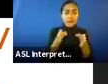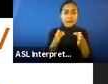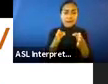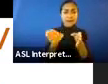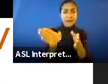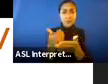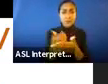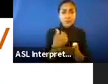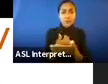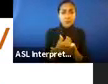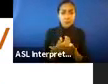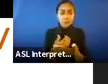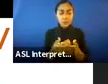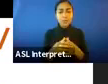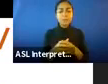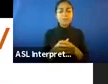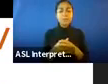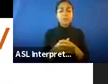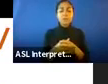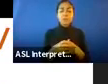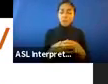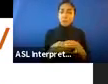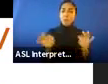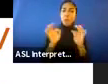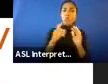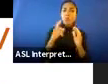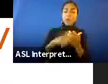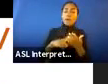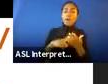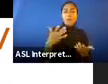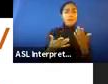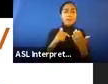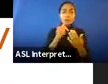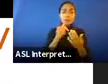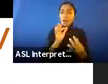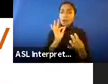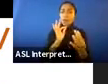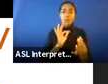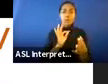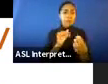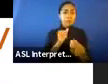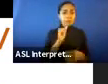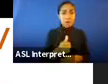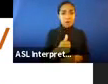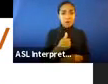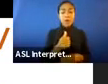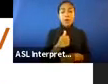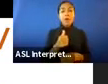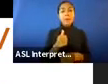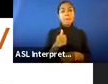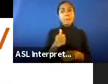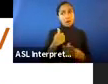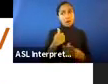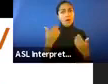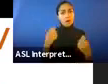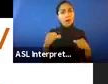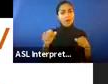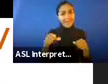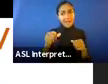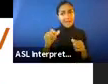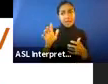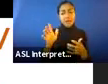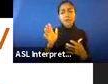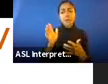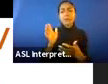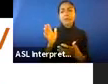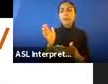that they may not be perfect, but they will at least disrupt the dynamics of the system, or they